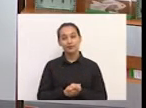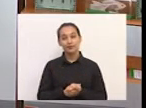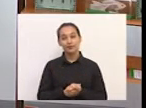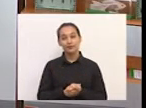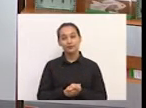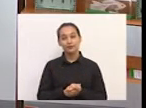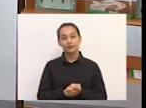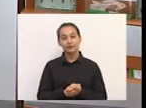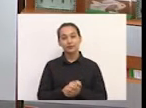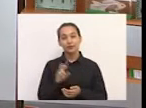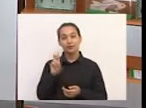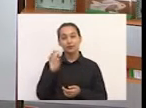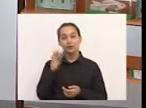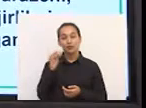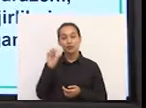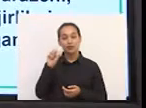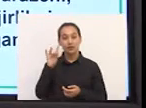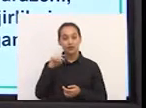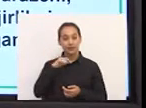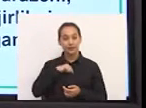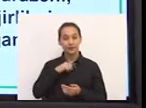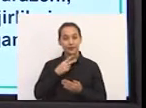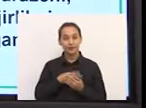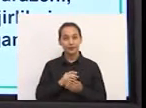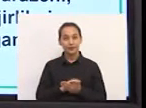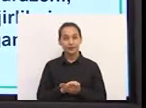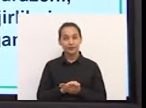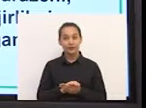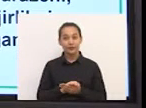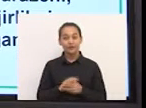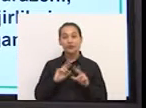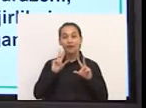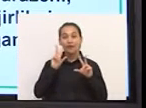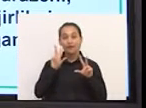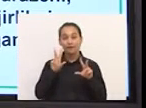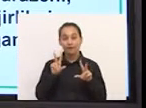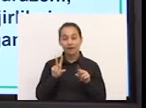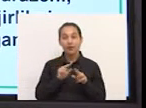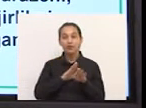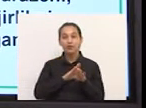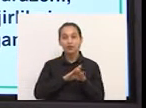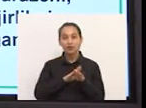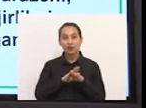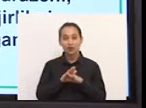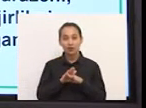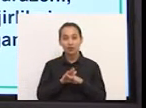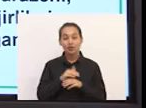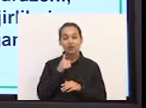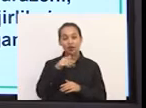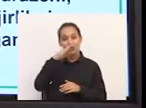ekanmiz. Boysari timsoli. Va'dasiga vafodor, yaxshi